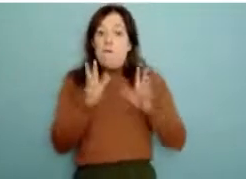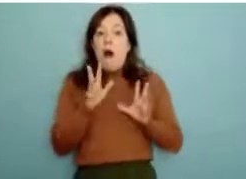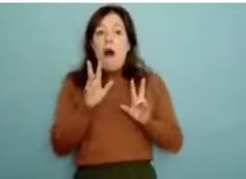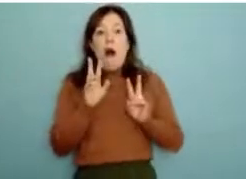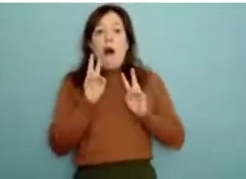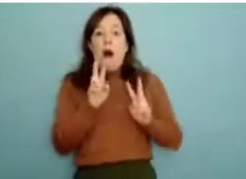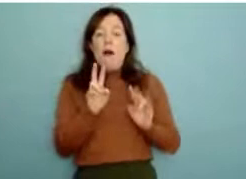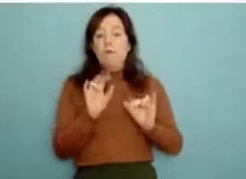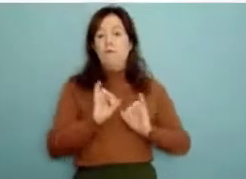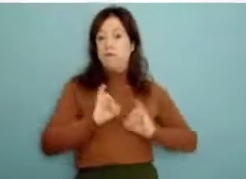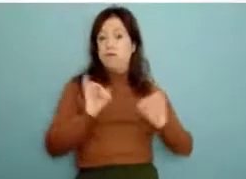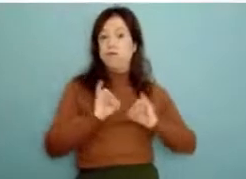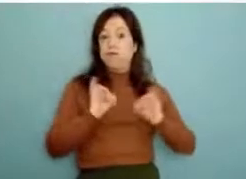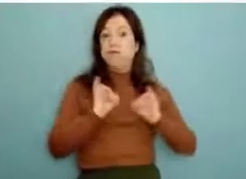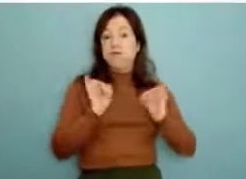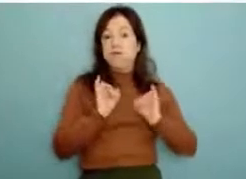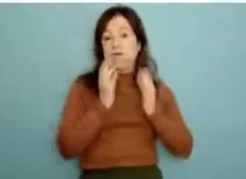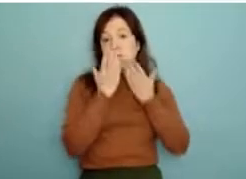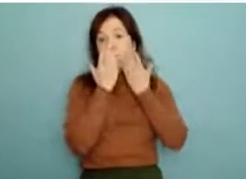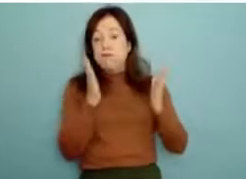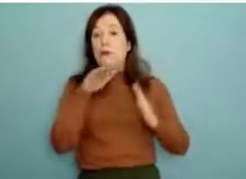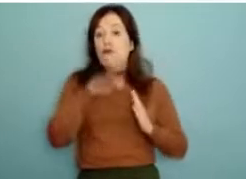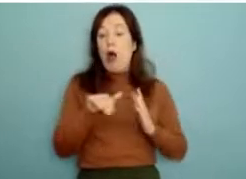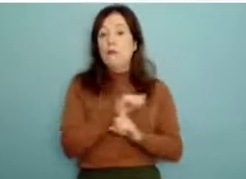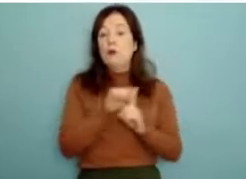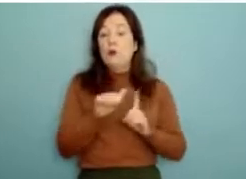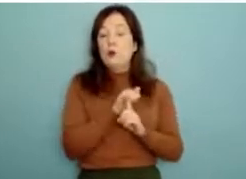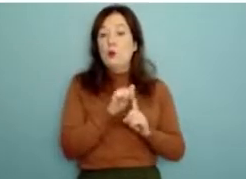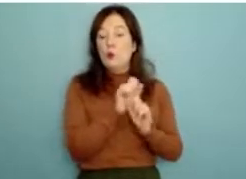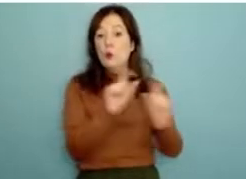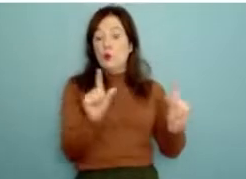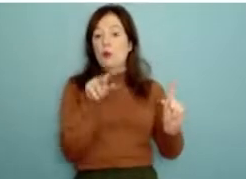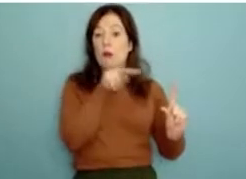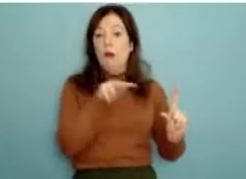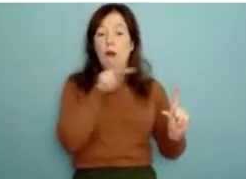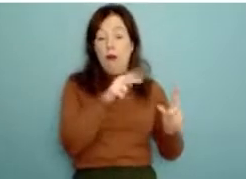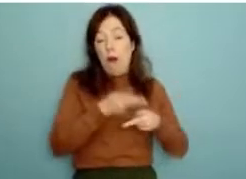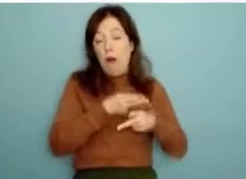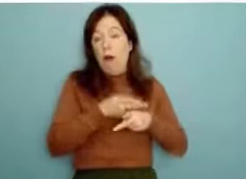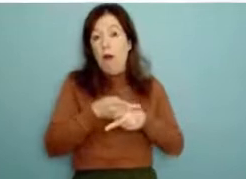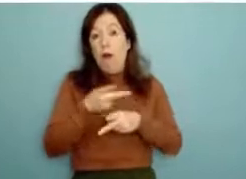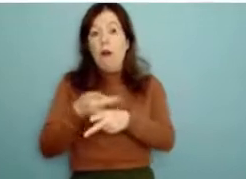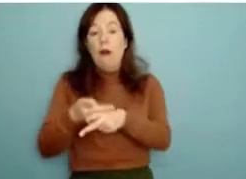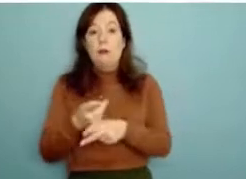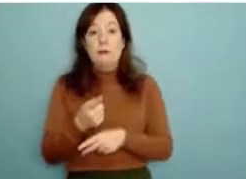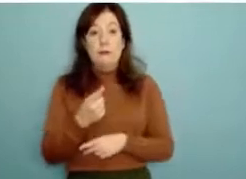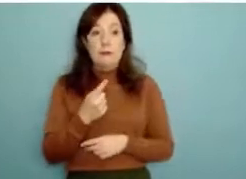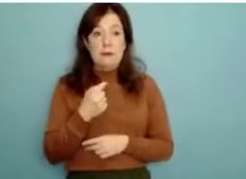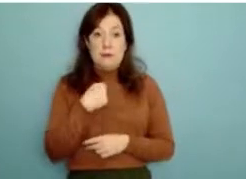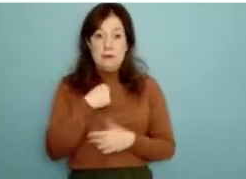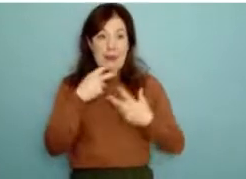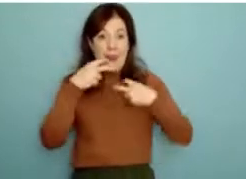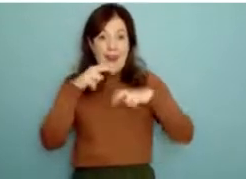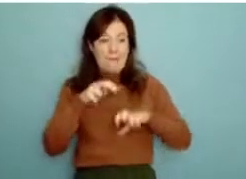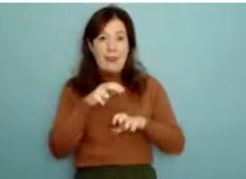severe and explicit child abuse videos. And having already been involved in that investigation for some time